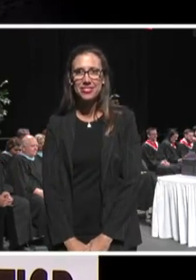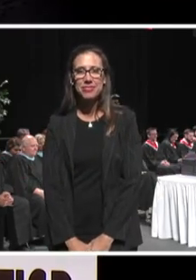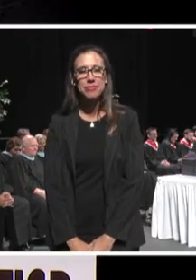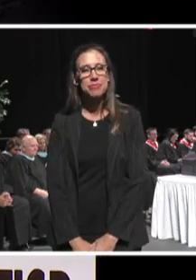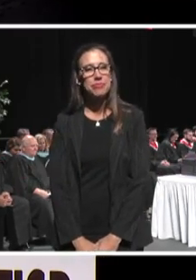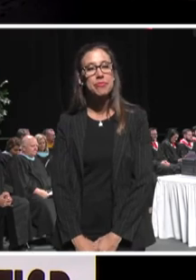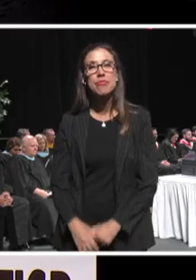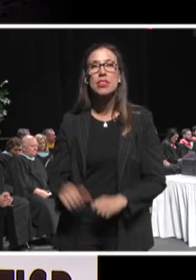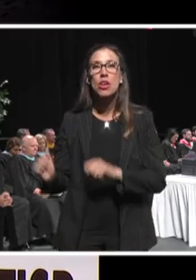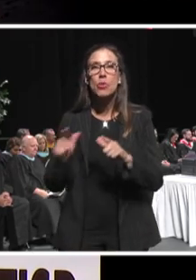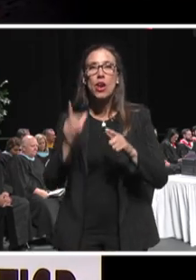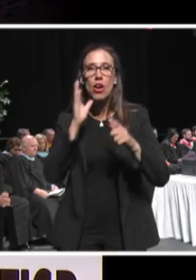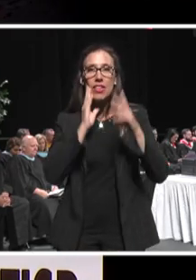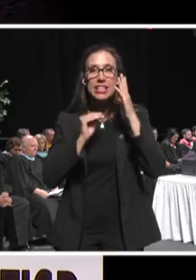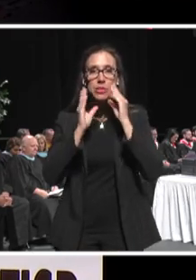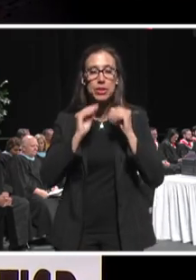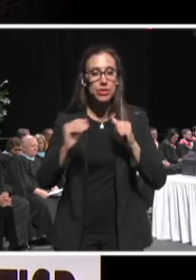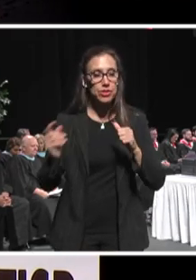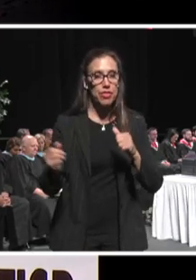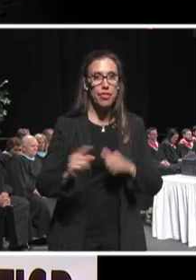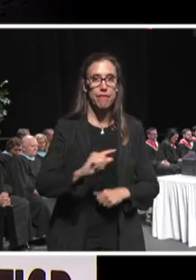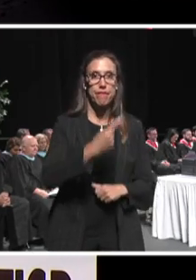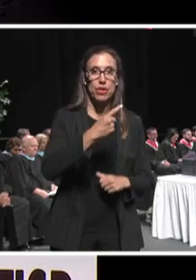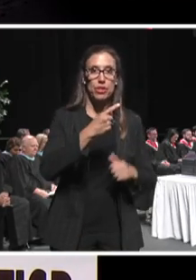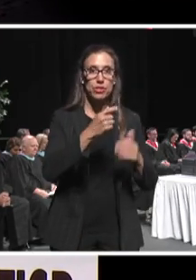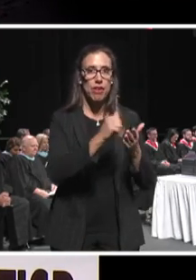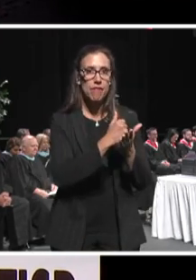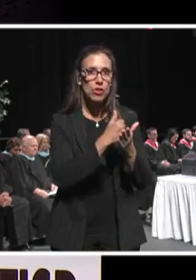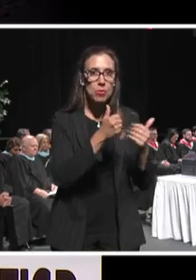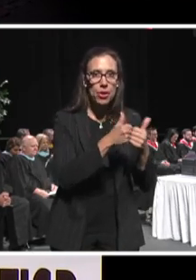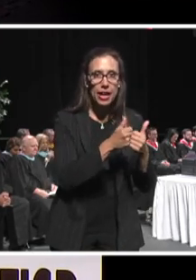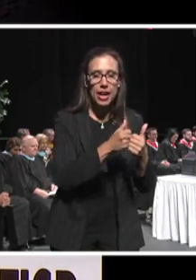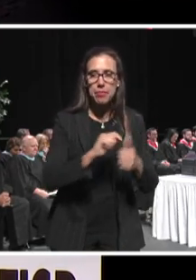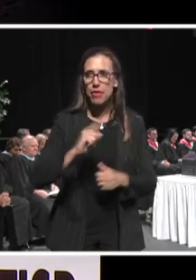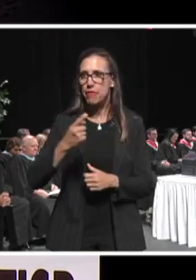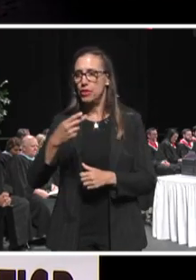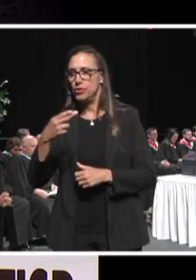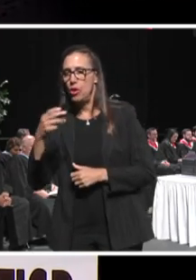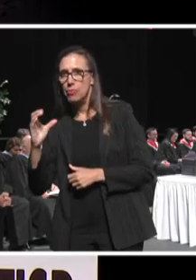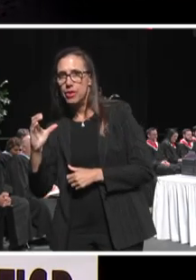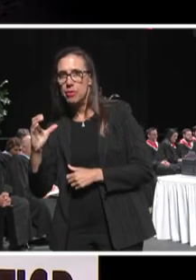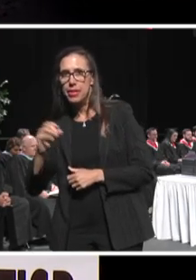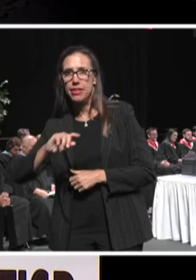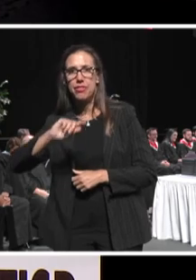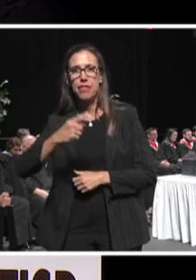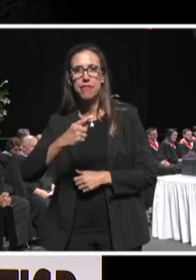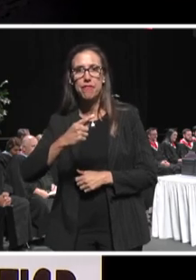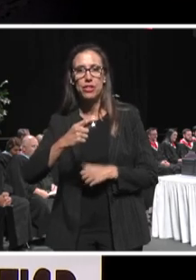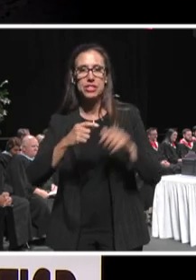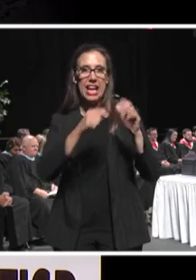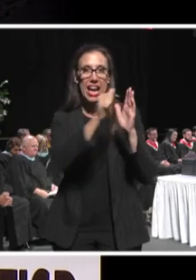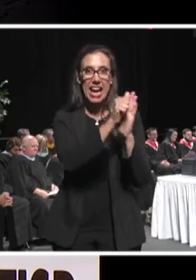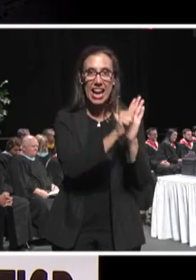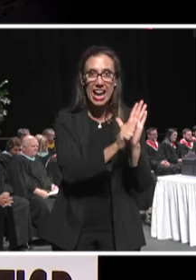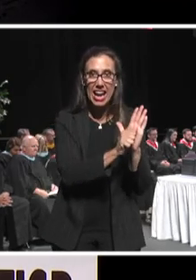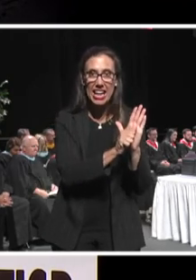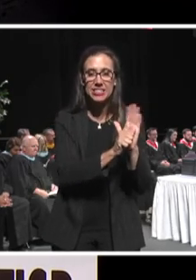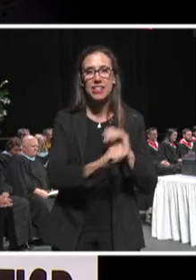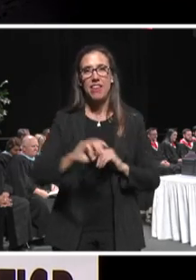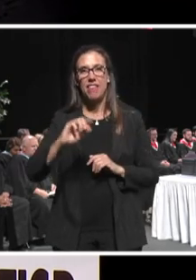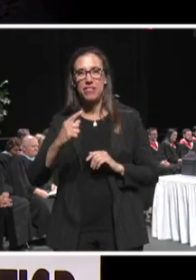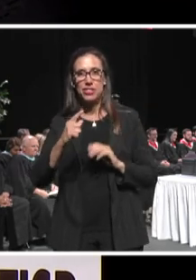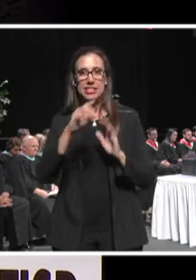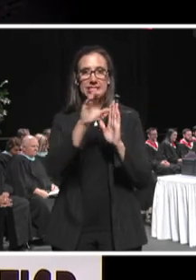We experienced the first football game, the first homecoming, the first A's, and the first